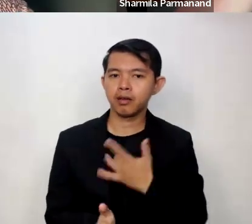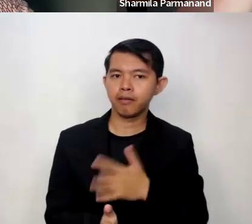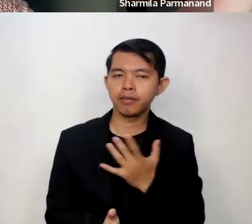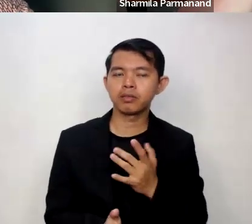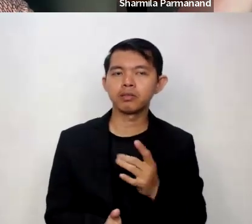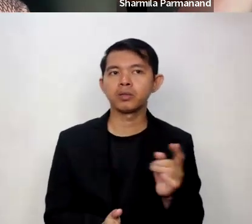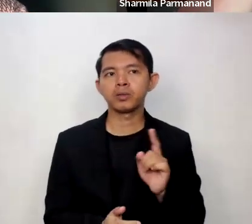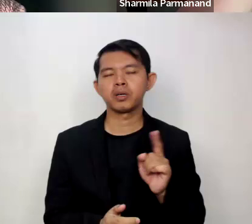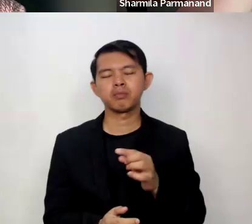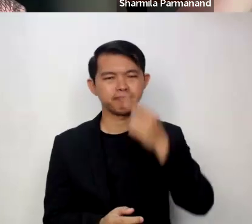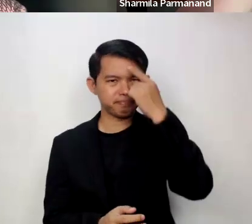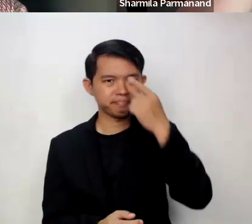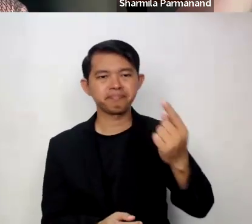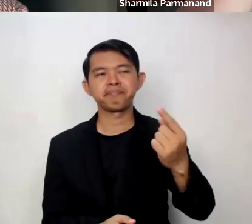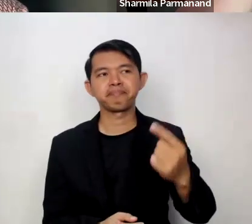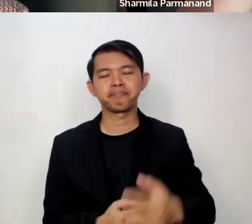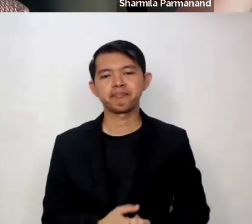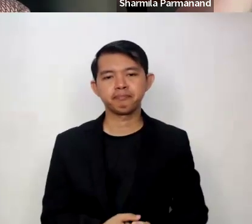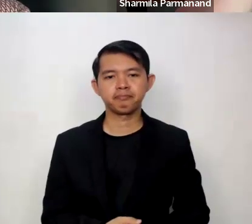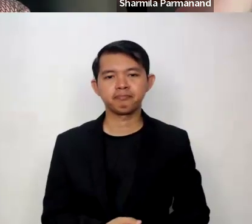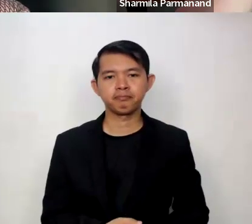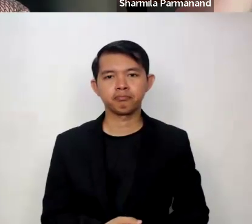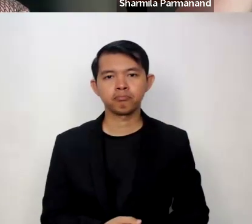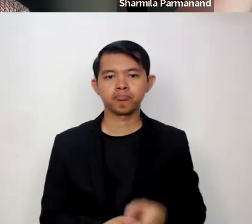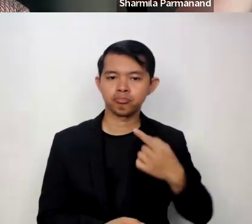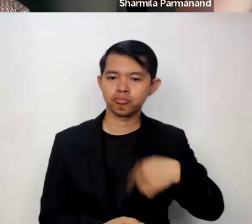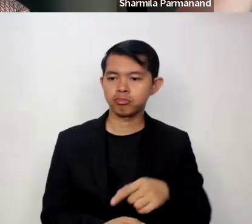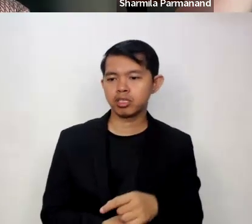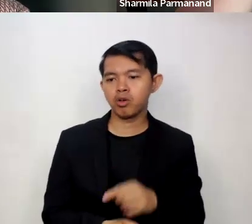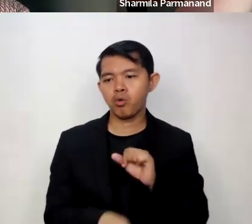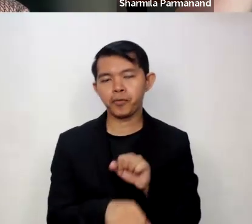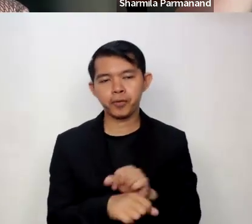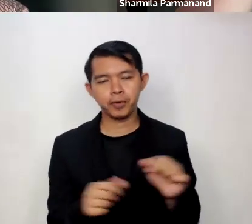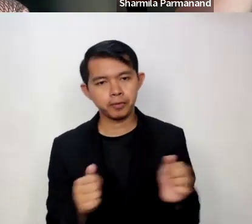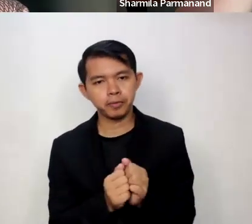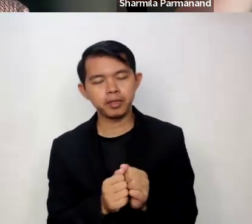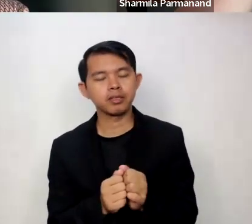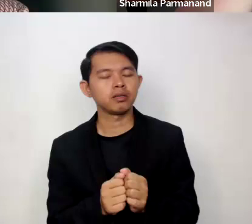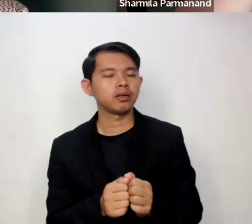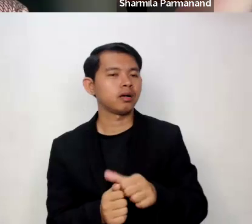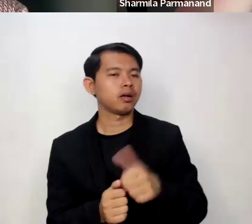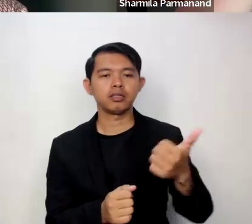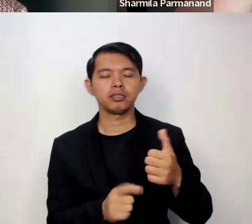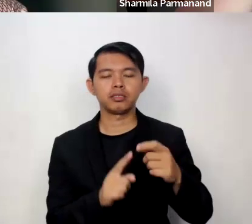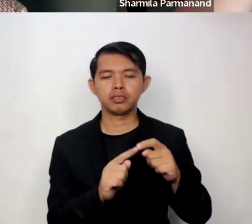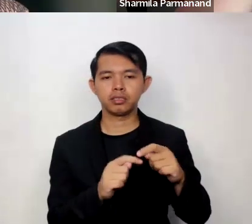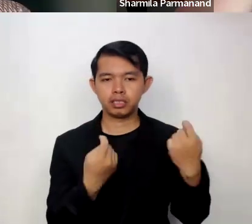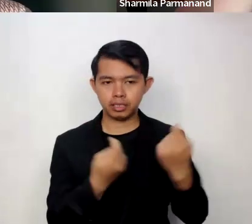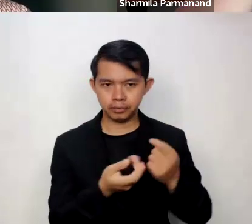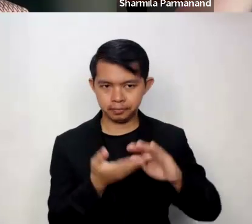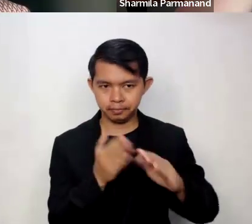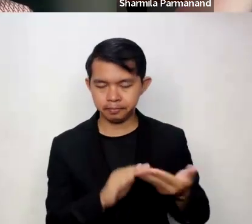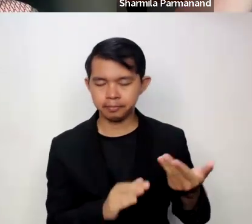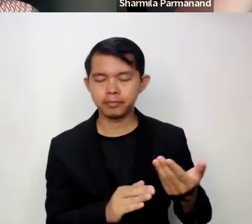sometimes alone. Kaya usually I work with colleagues from other disciplines kasi I'm sure I'm not the